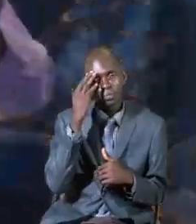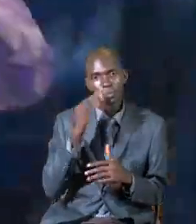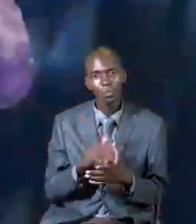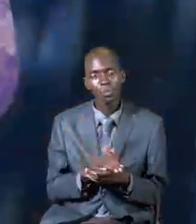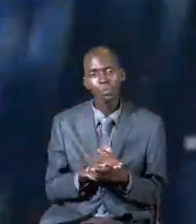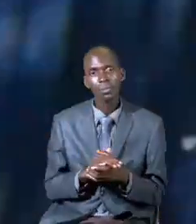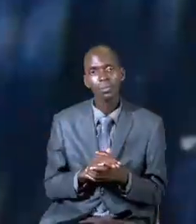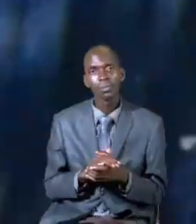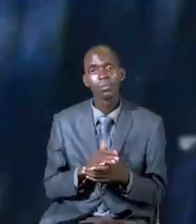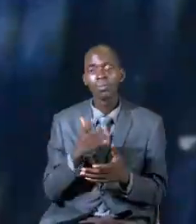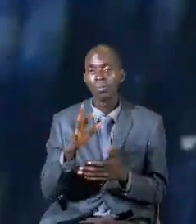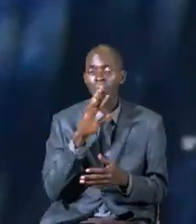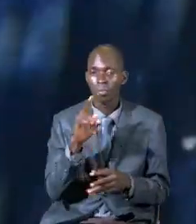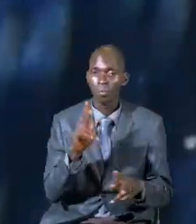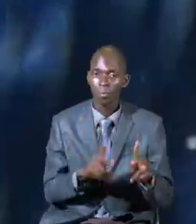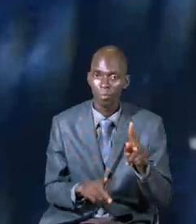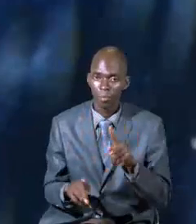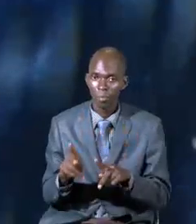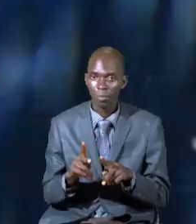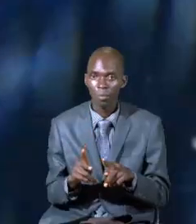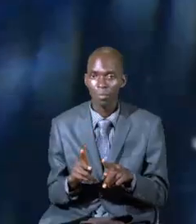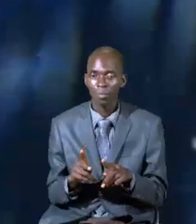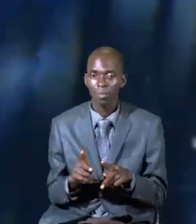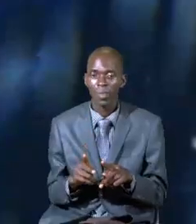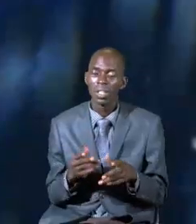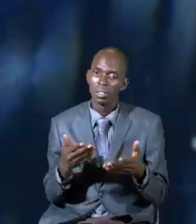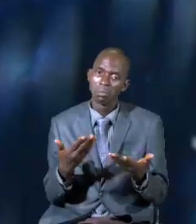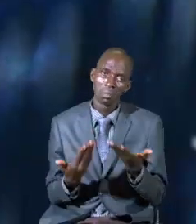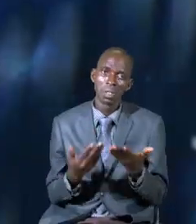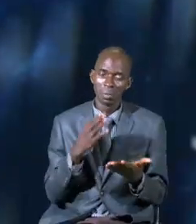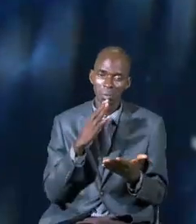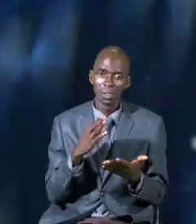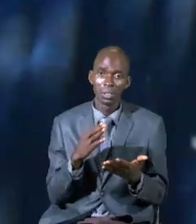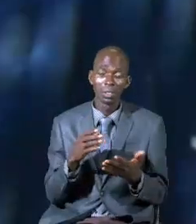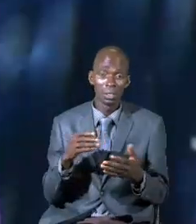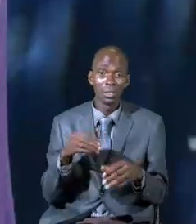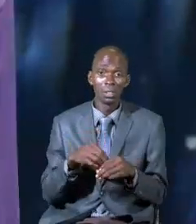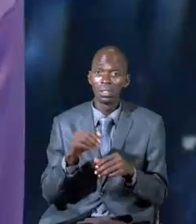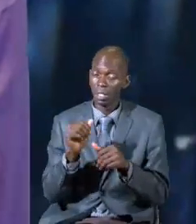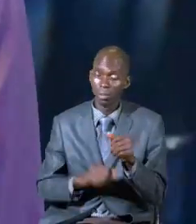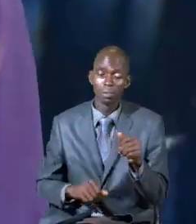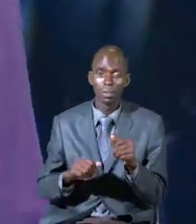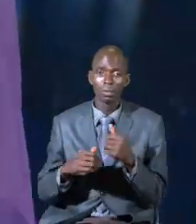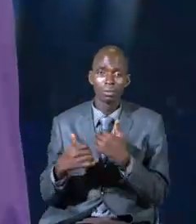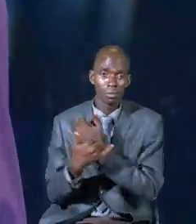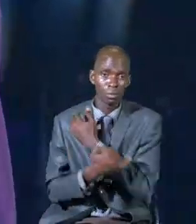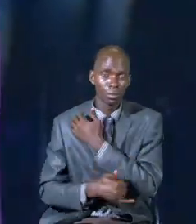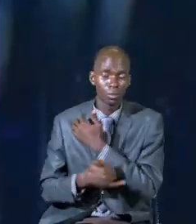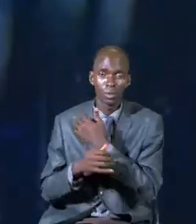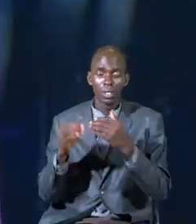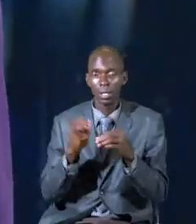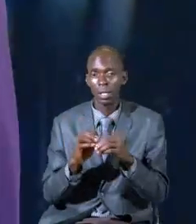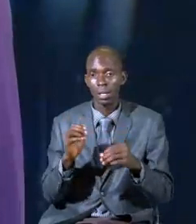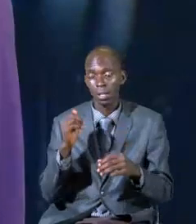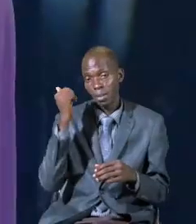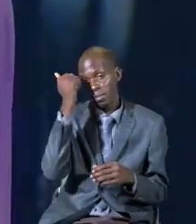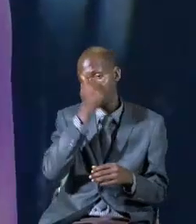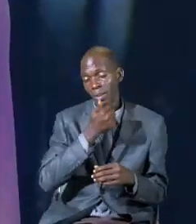me say in our country, maybe in every country in Africa, and they say, I've